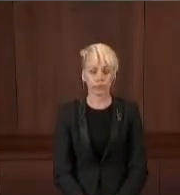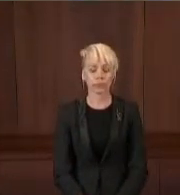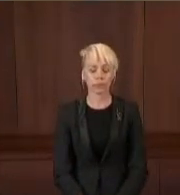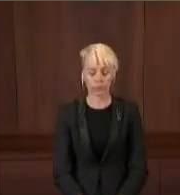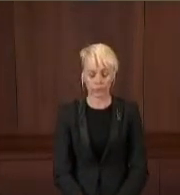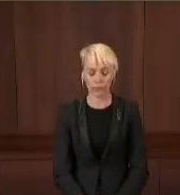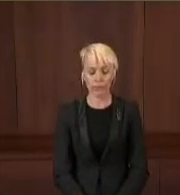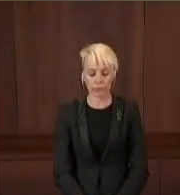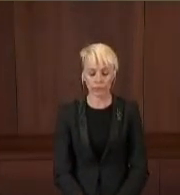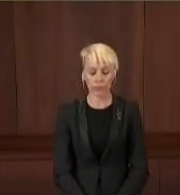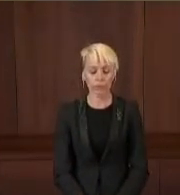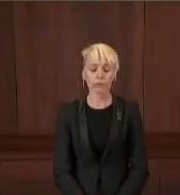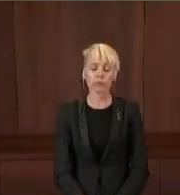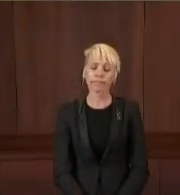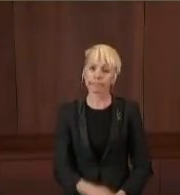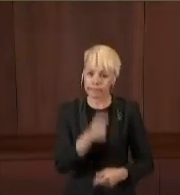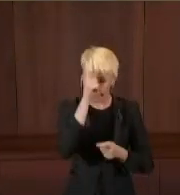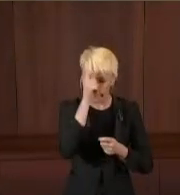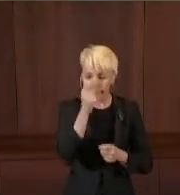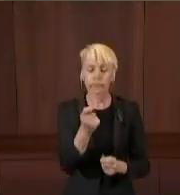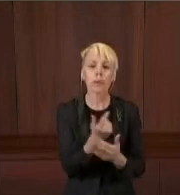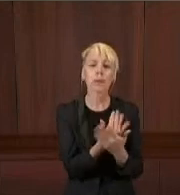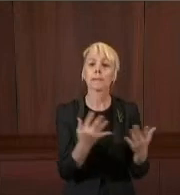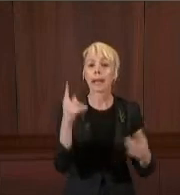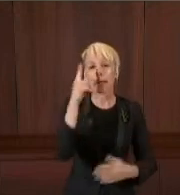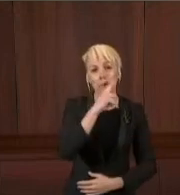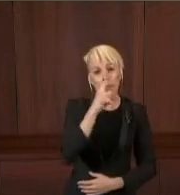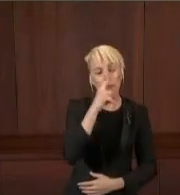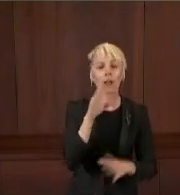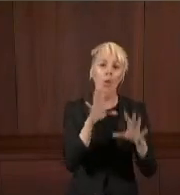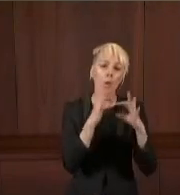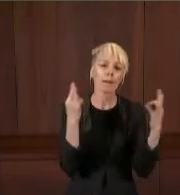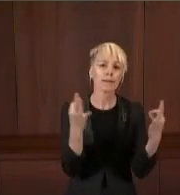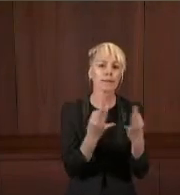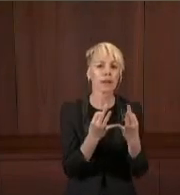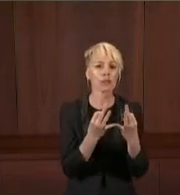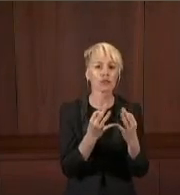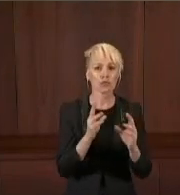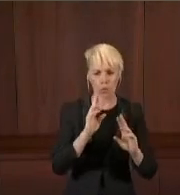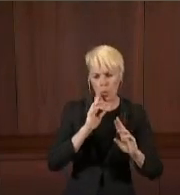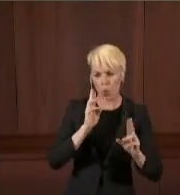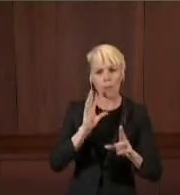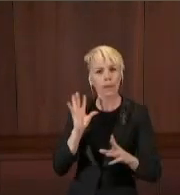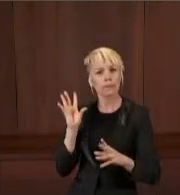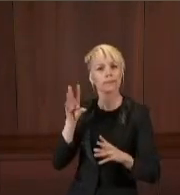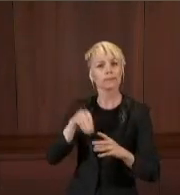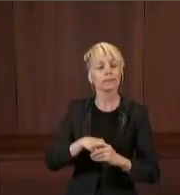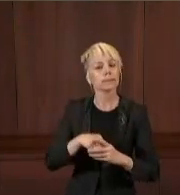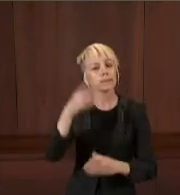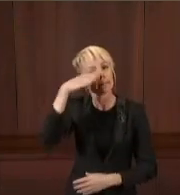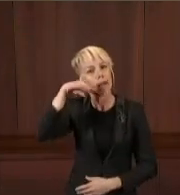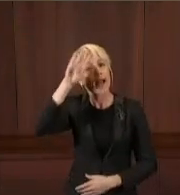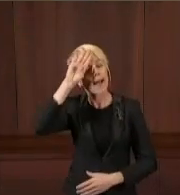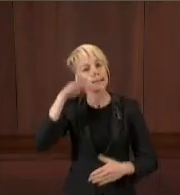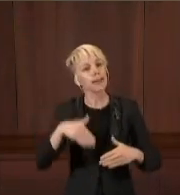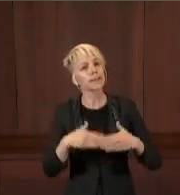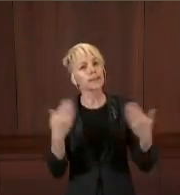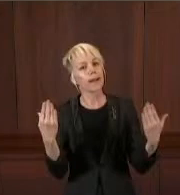I also acknowledge the many people and organisations who would normally join with us in person to commemorate this